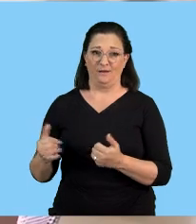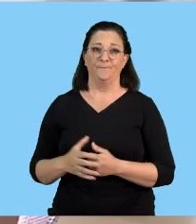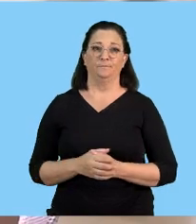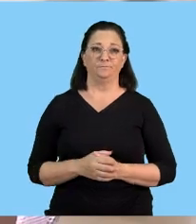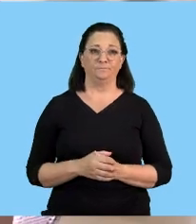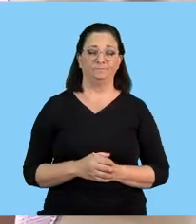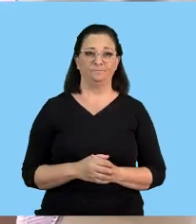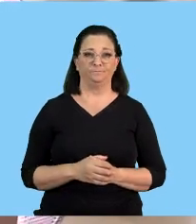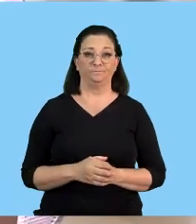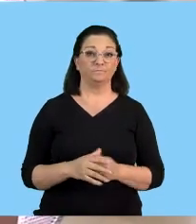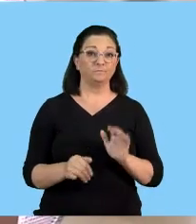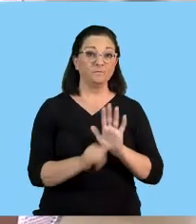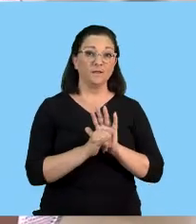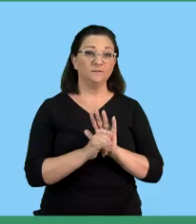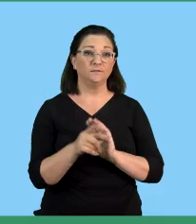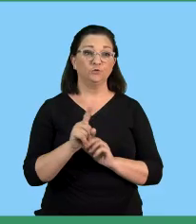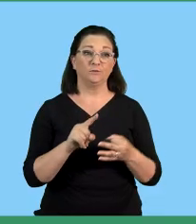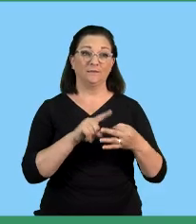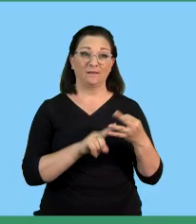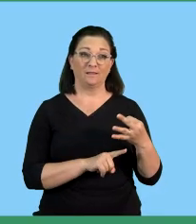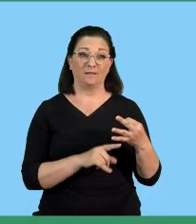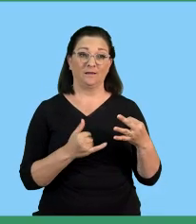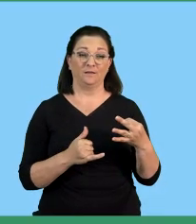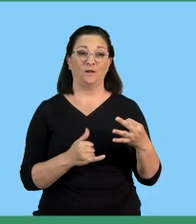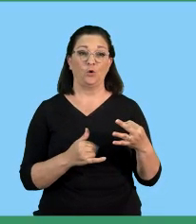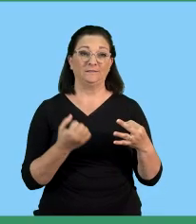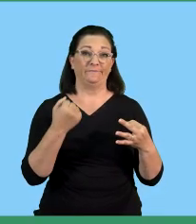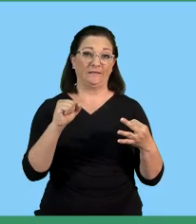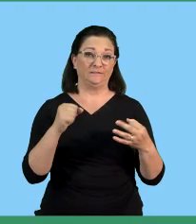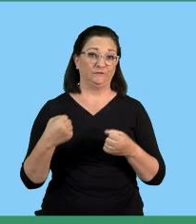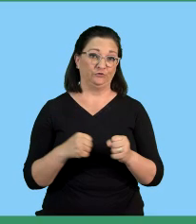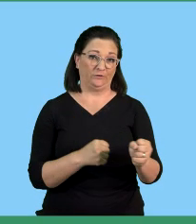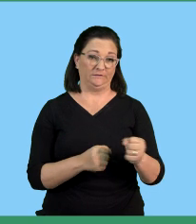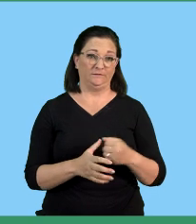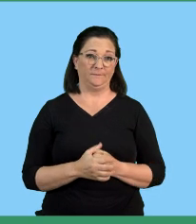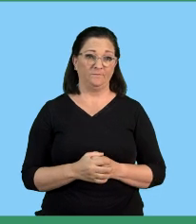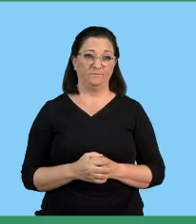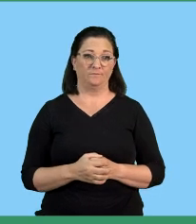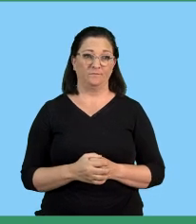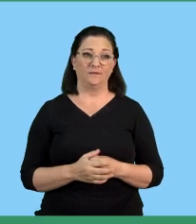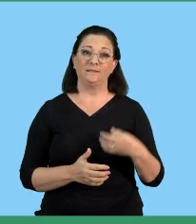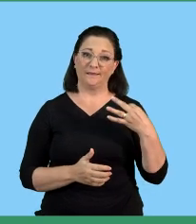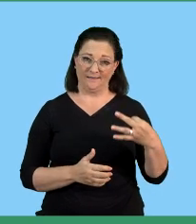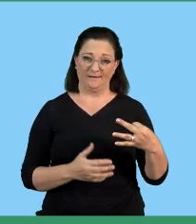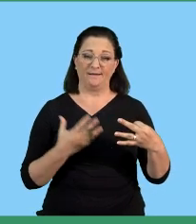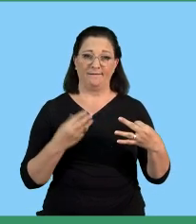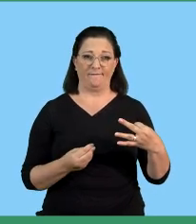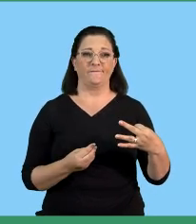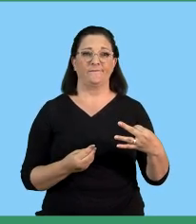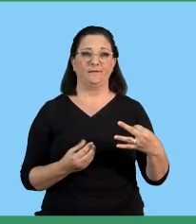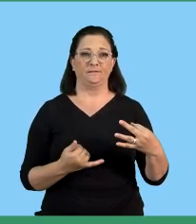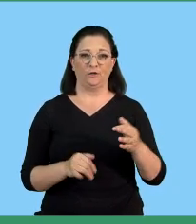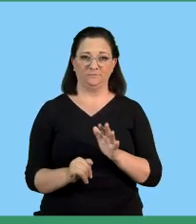basically. Right, identify 3 types of defensive strategies. We've got 3 types of